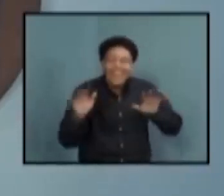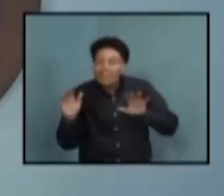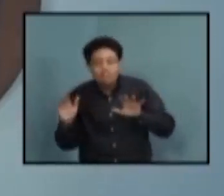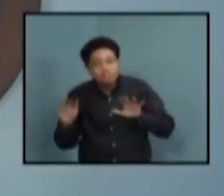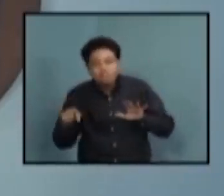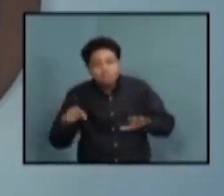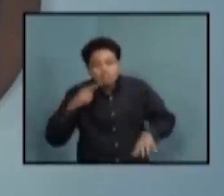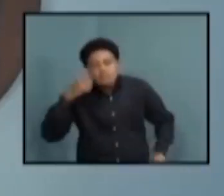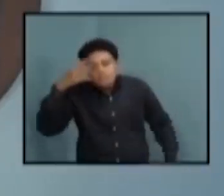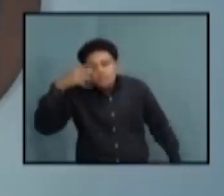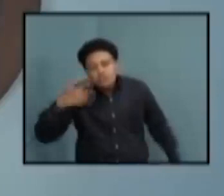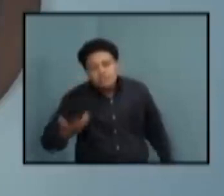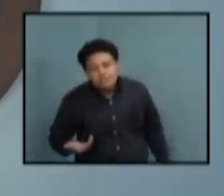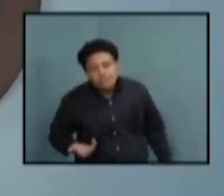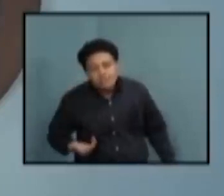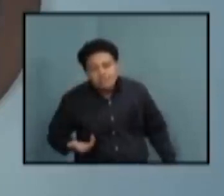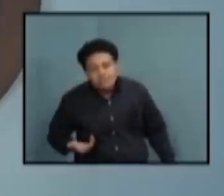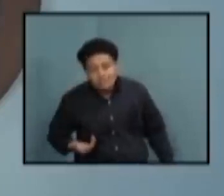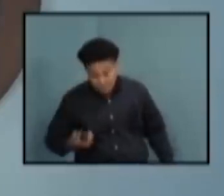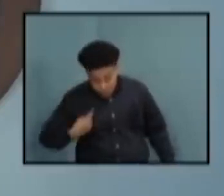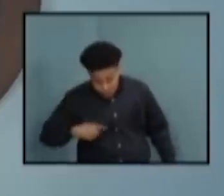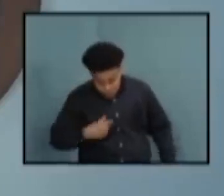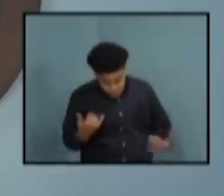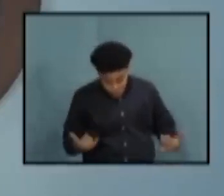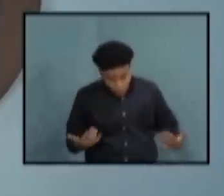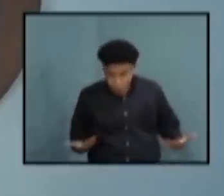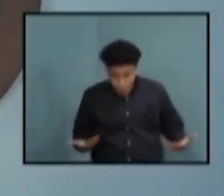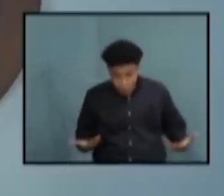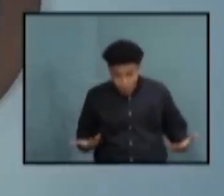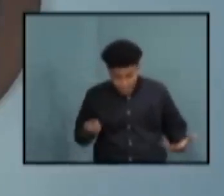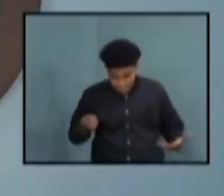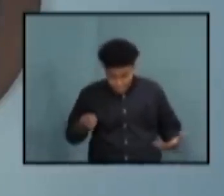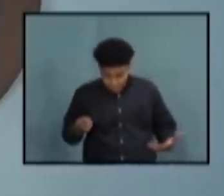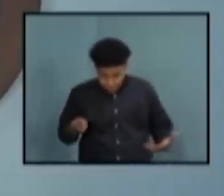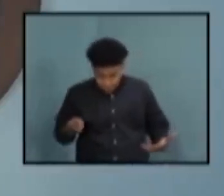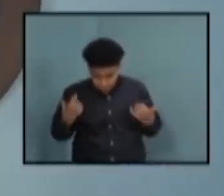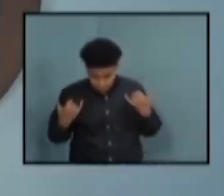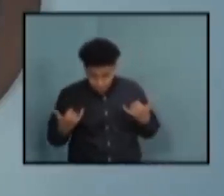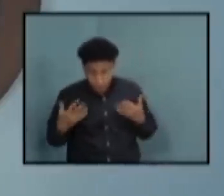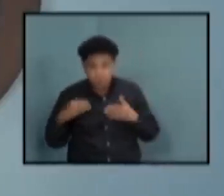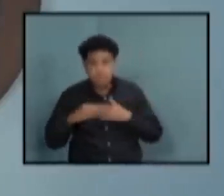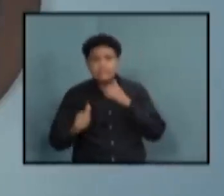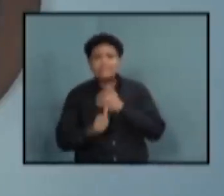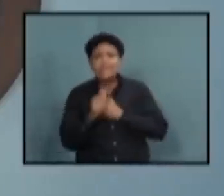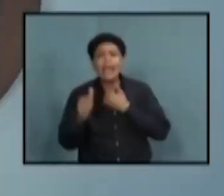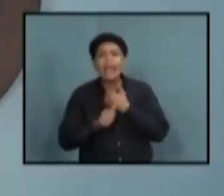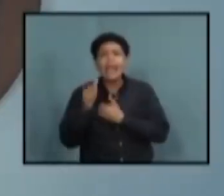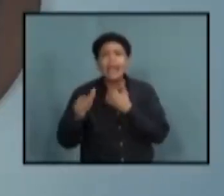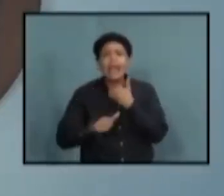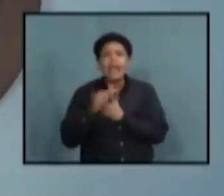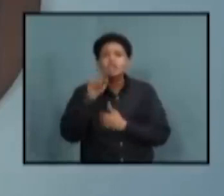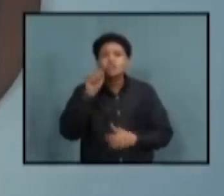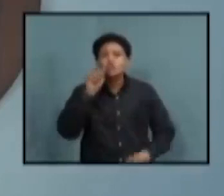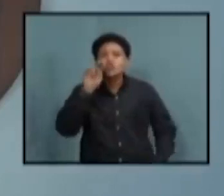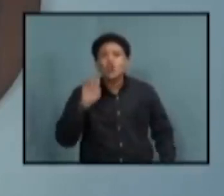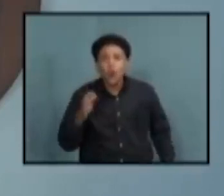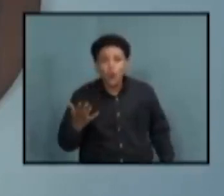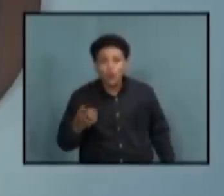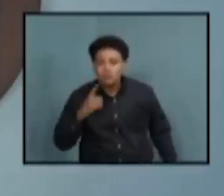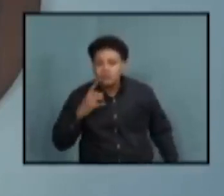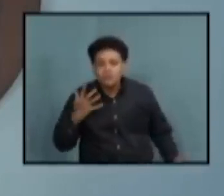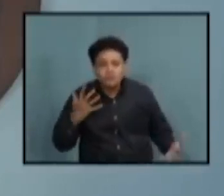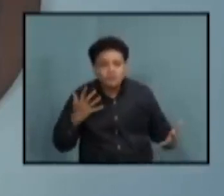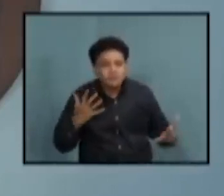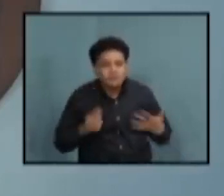is very serious. We are now in the danger zone. And what is